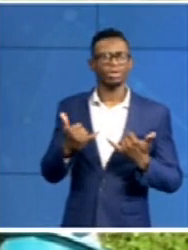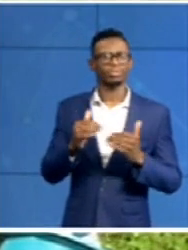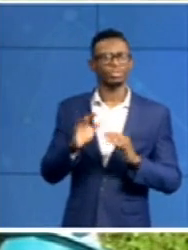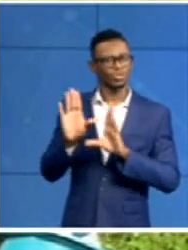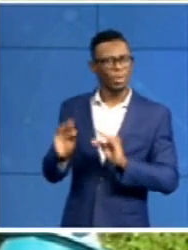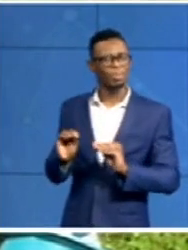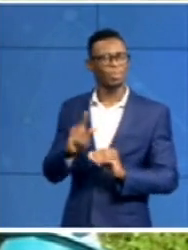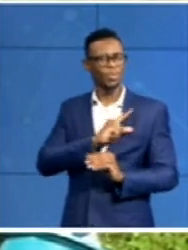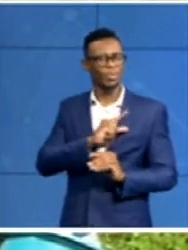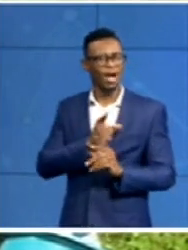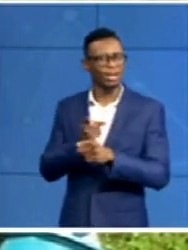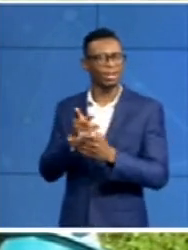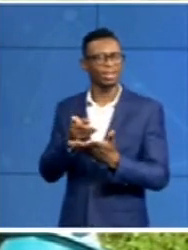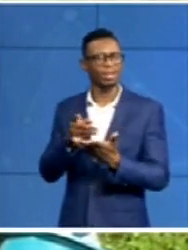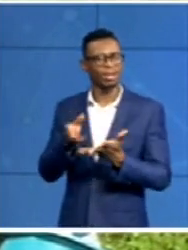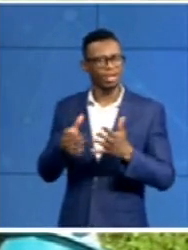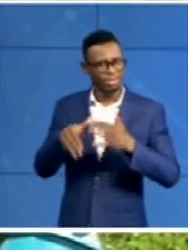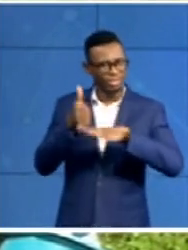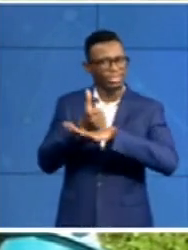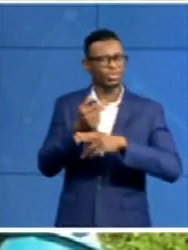and I think that's something that is commendable. Desiree?